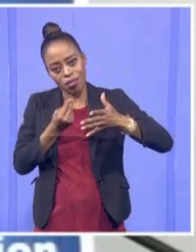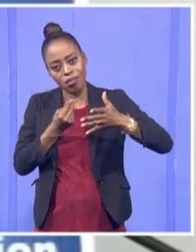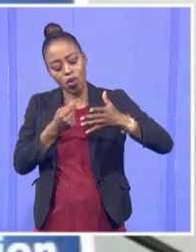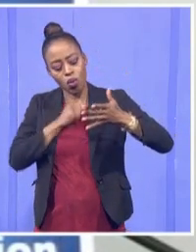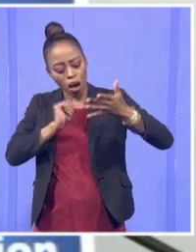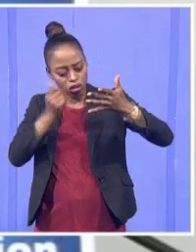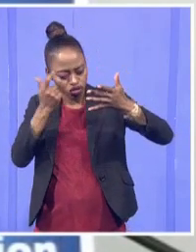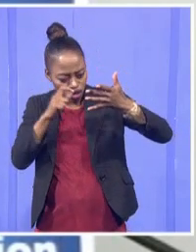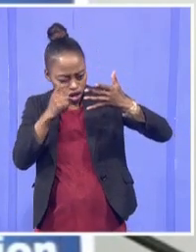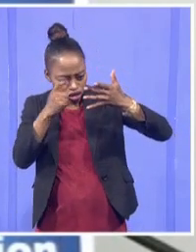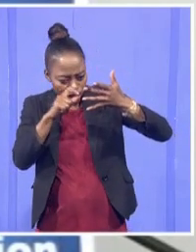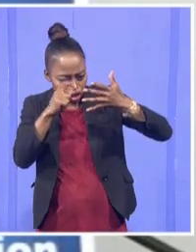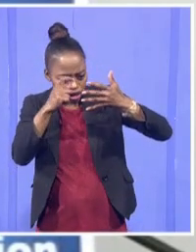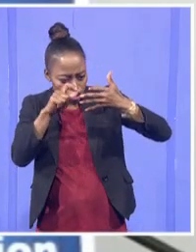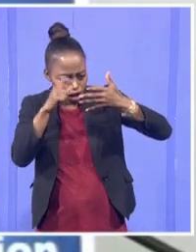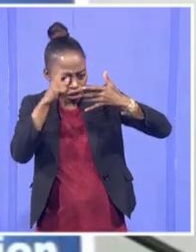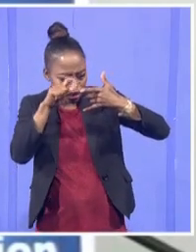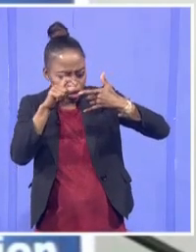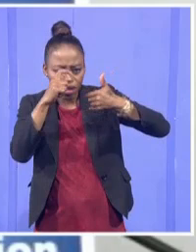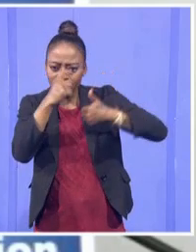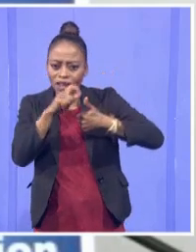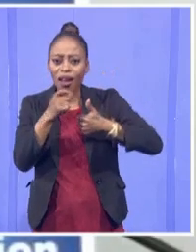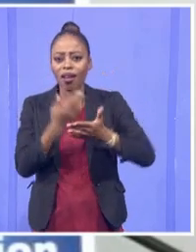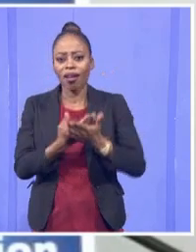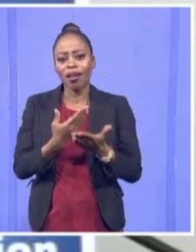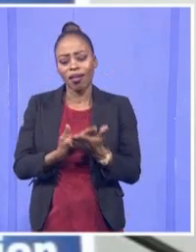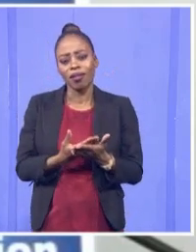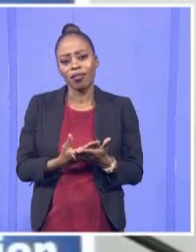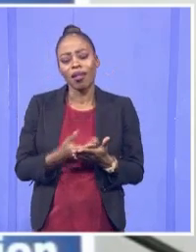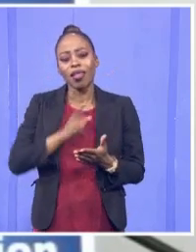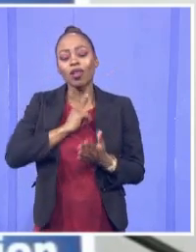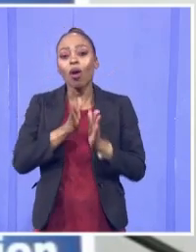check number 2, we can check number 3, number 4, number 5.